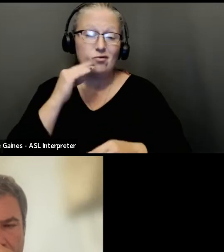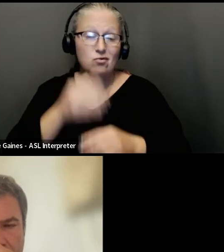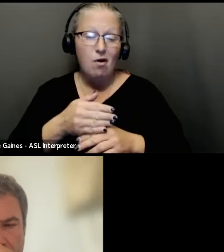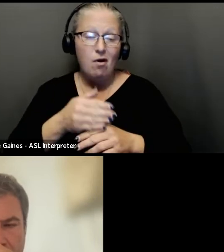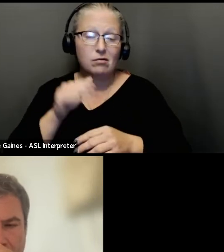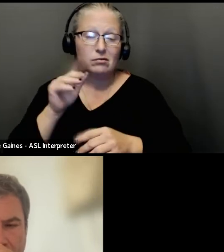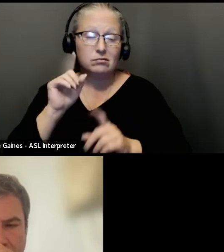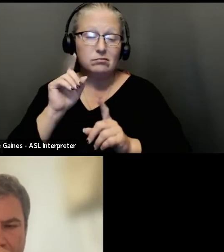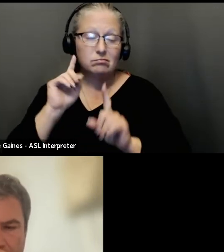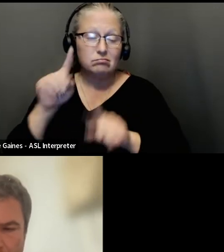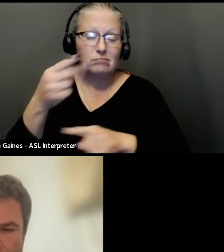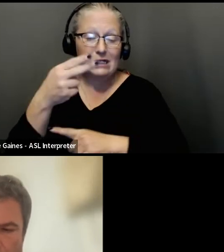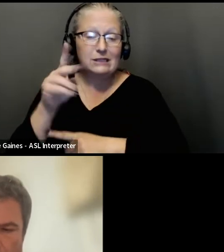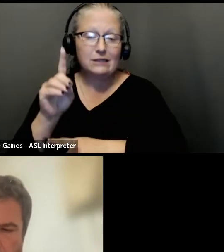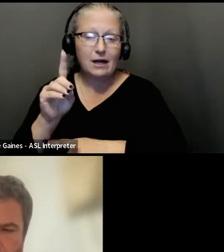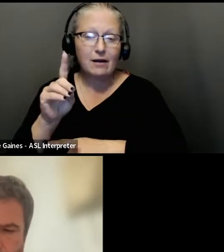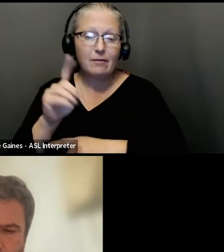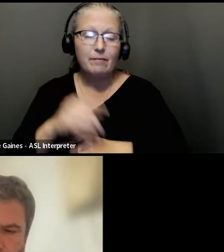Hillsdale.